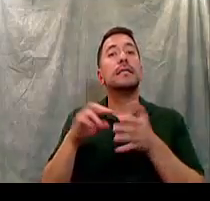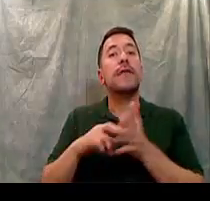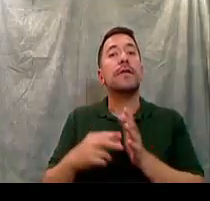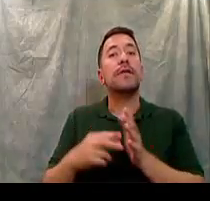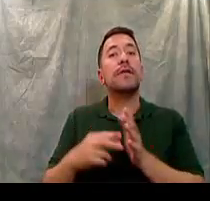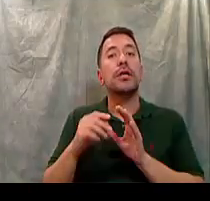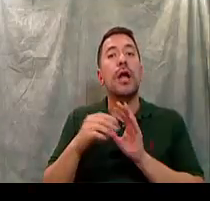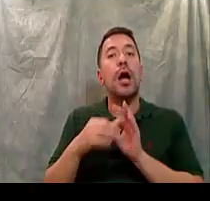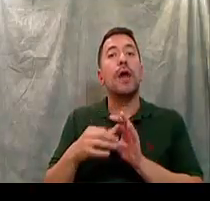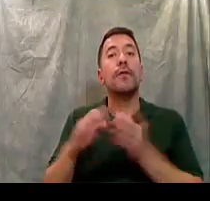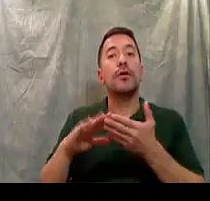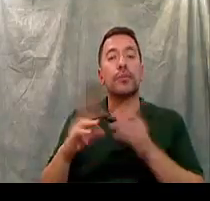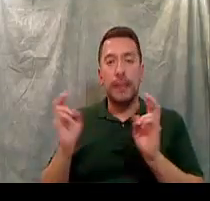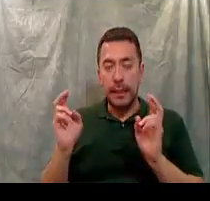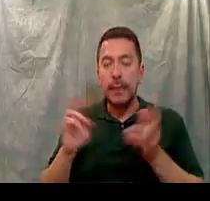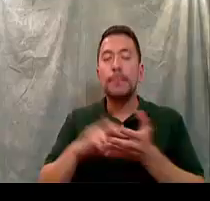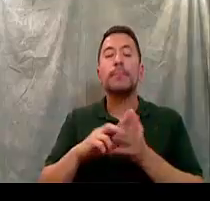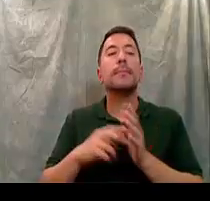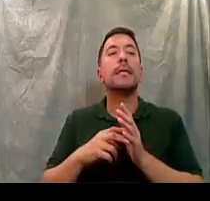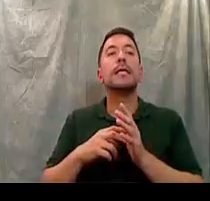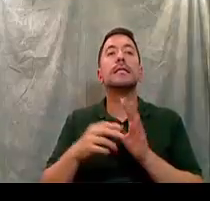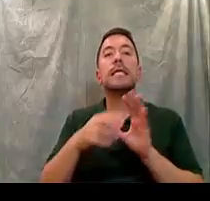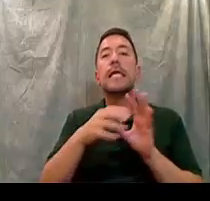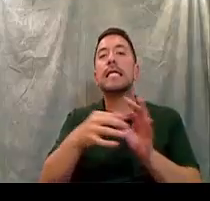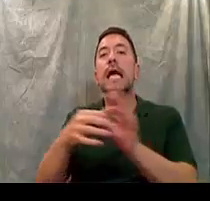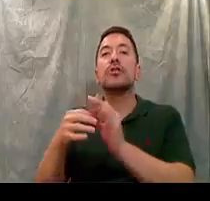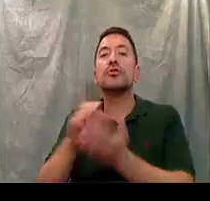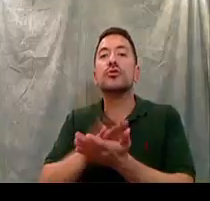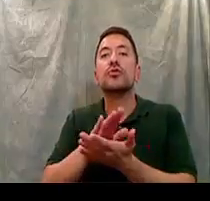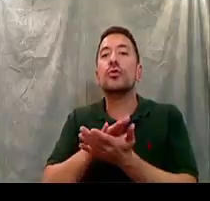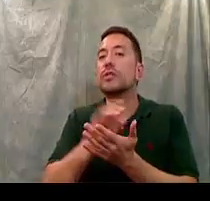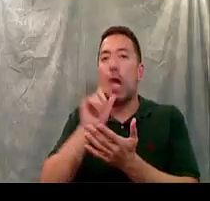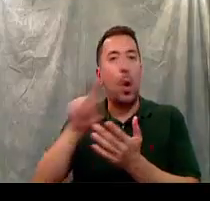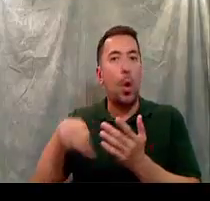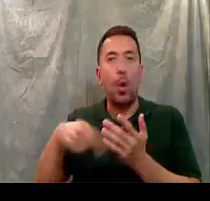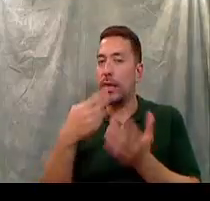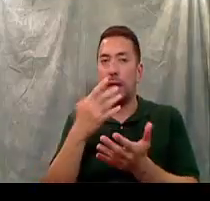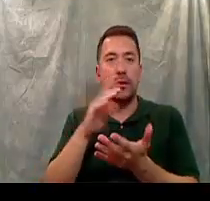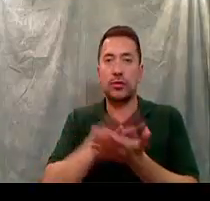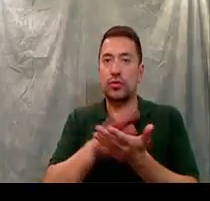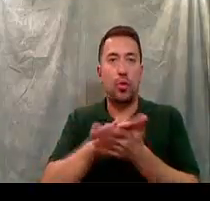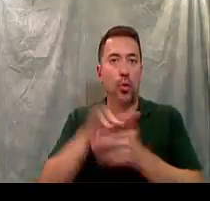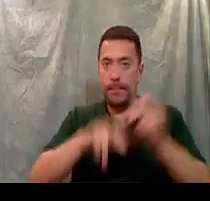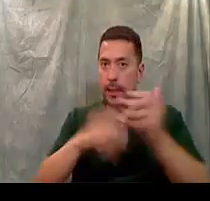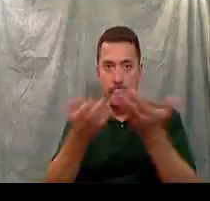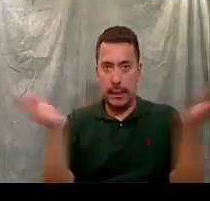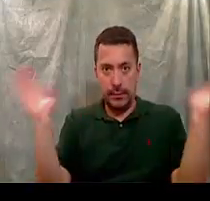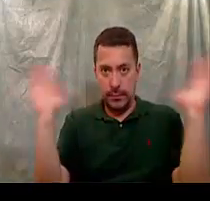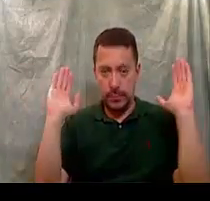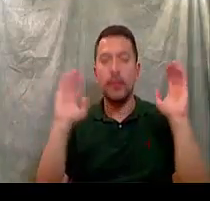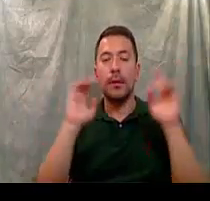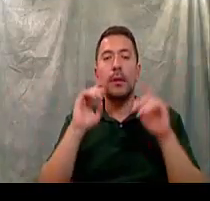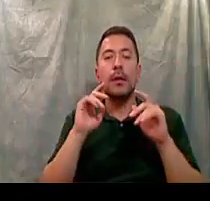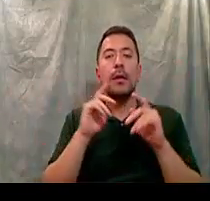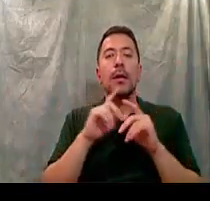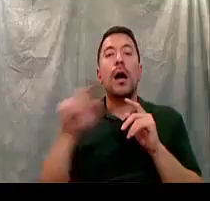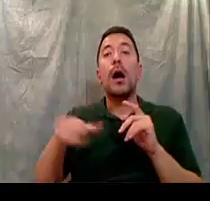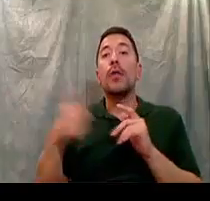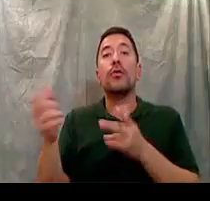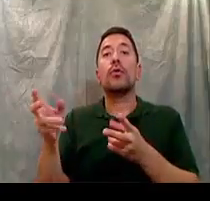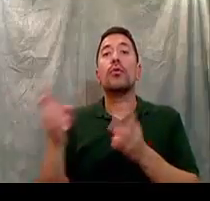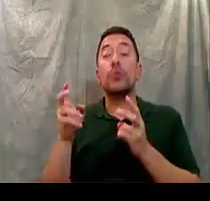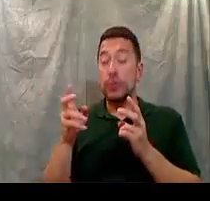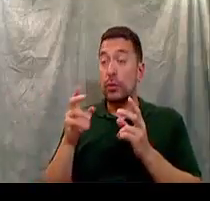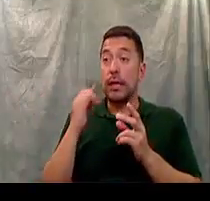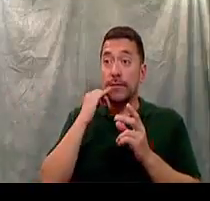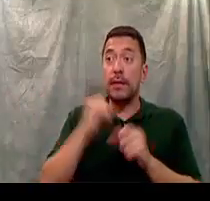community implies that connections across school extend far beyond the walls of the schools. And she uses another quote. These relationships in